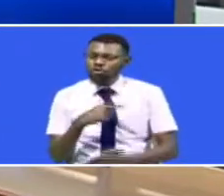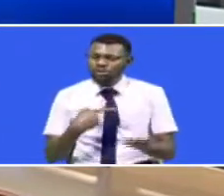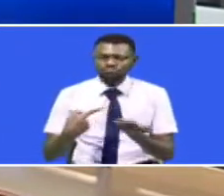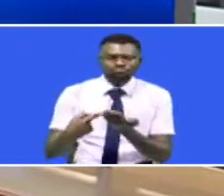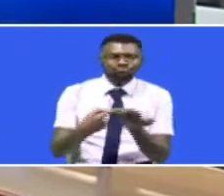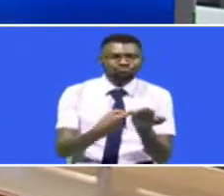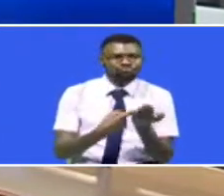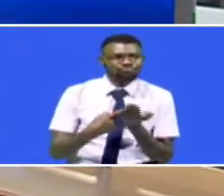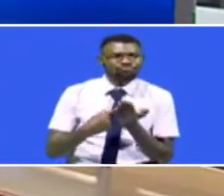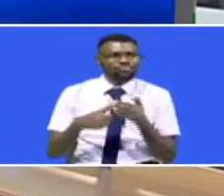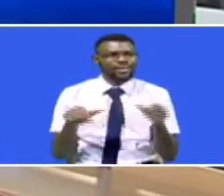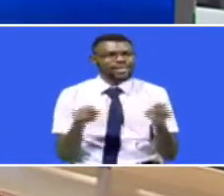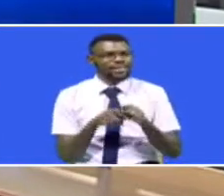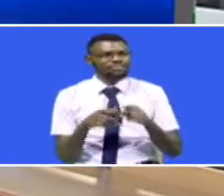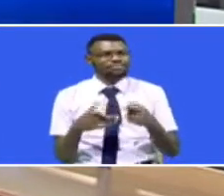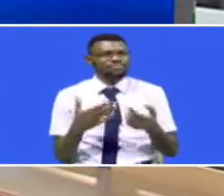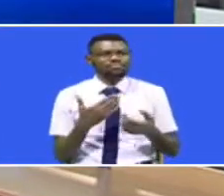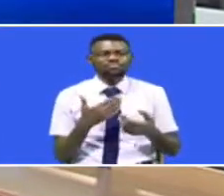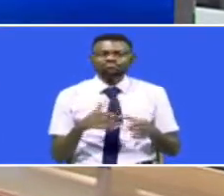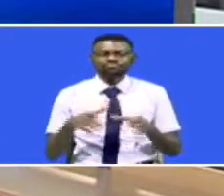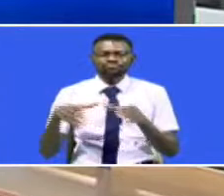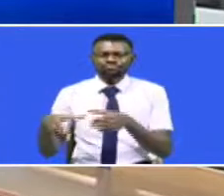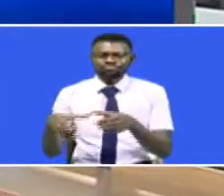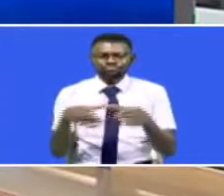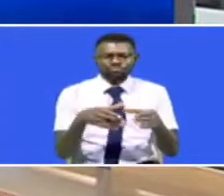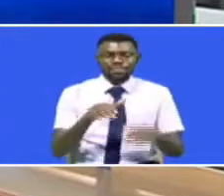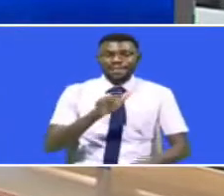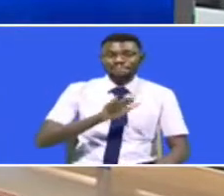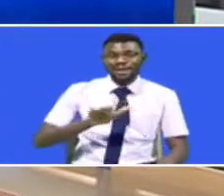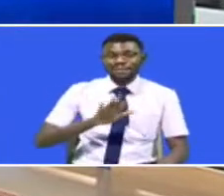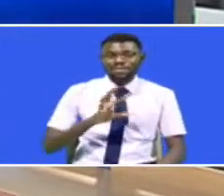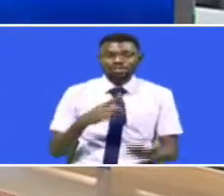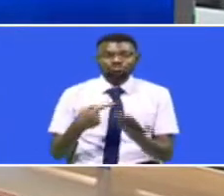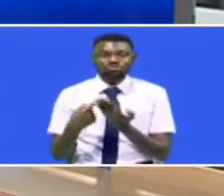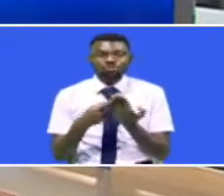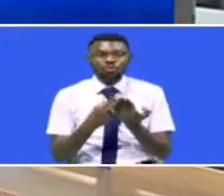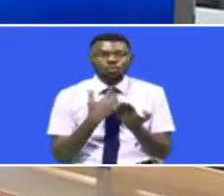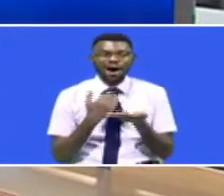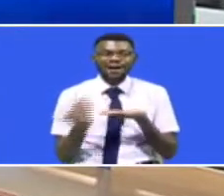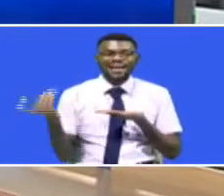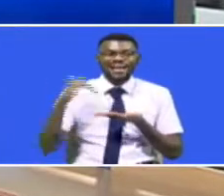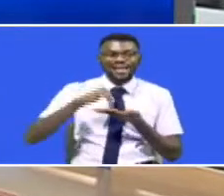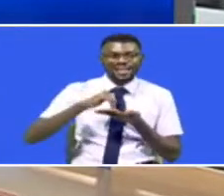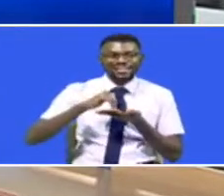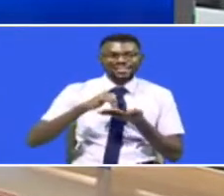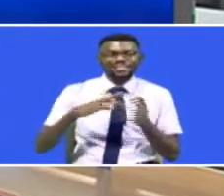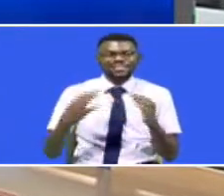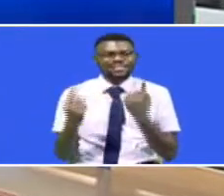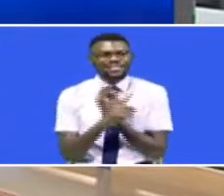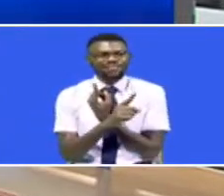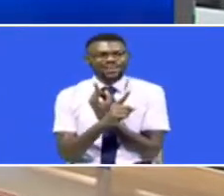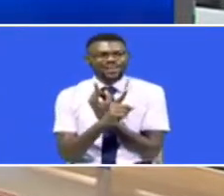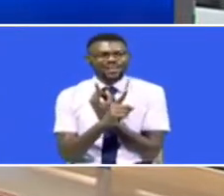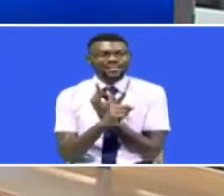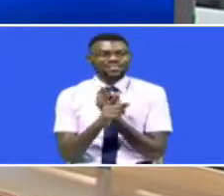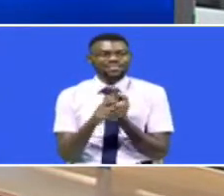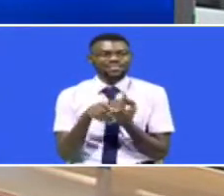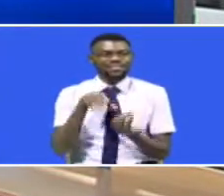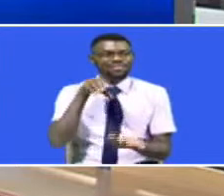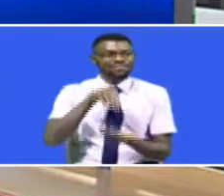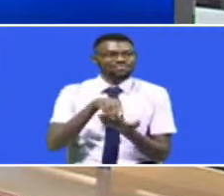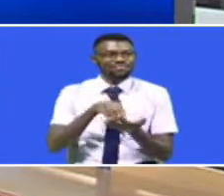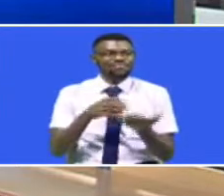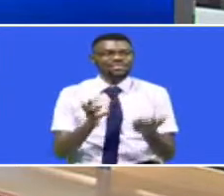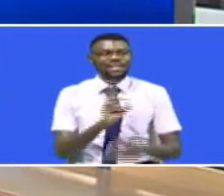chance, and they stalled bipartisan talks also to resume under different contexts. And the religious leaders